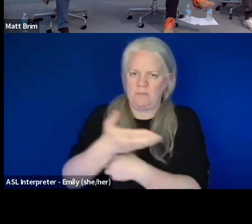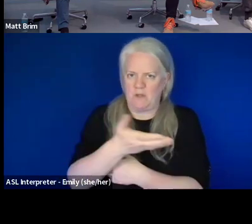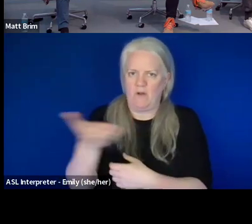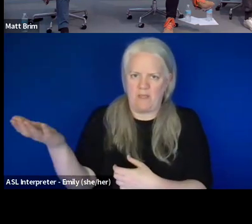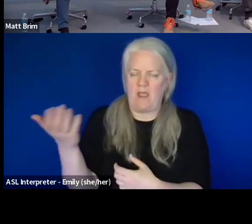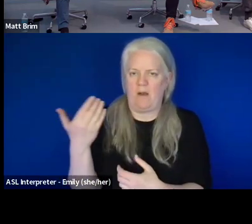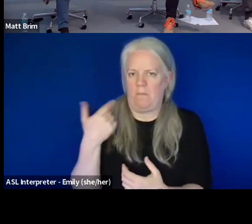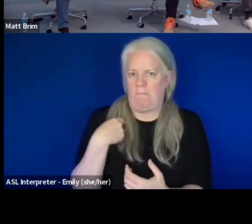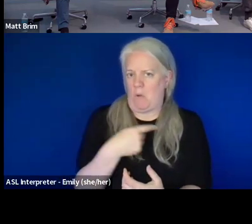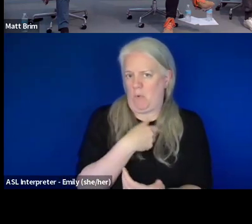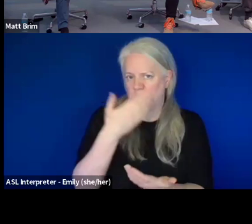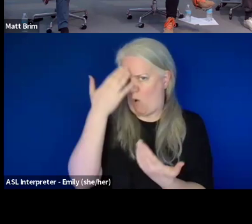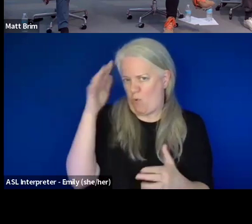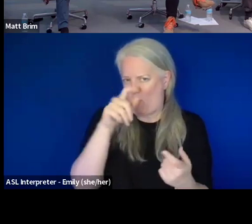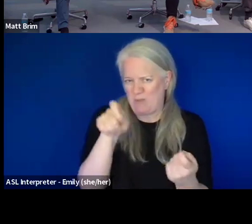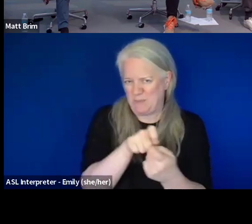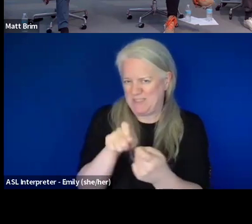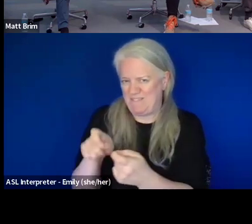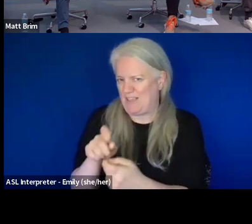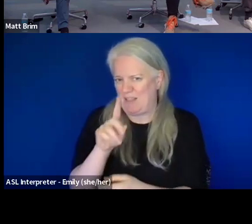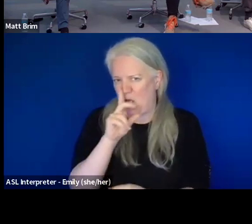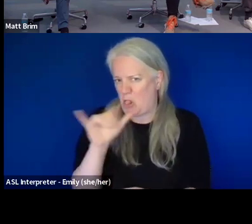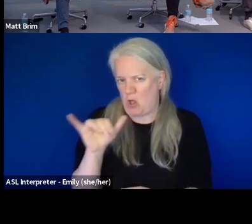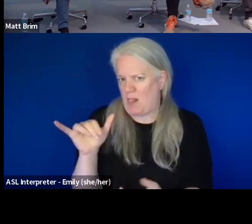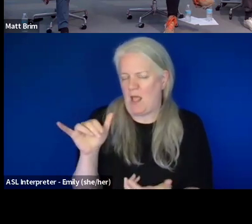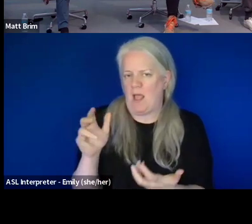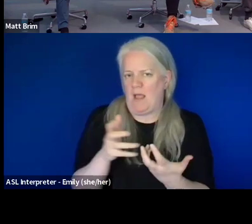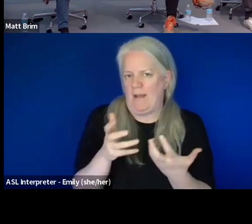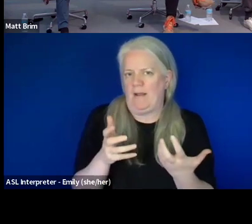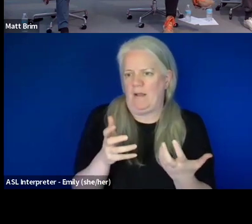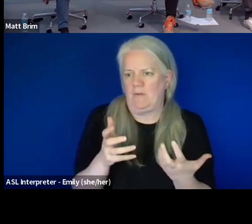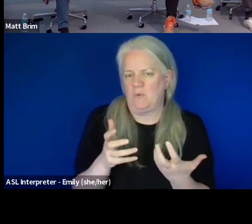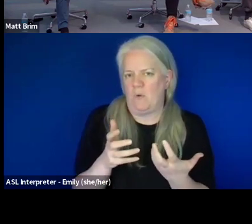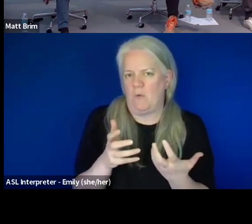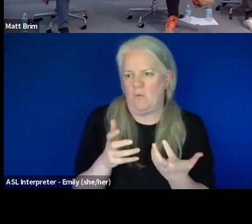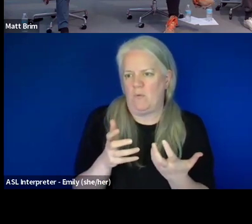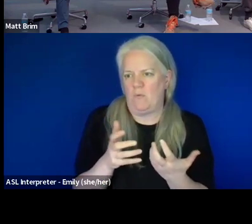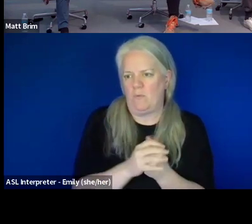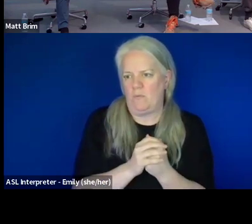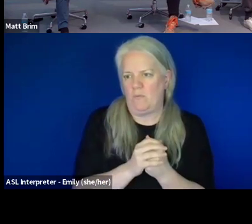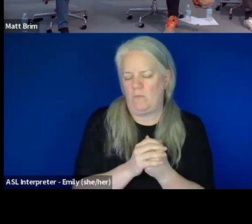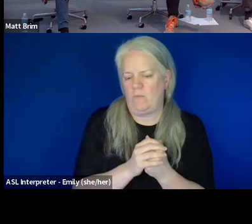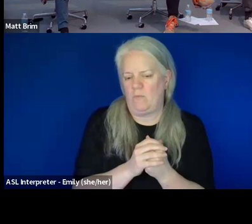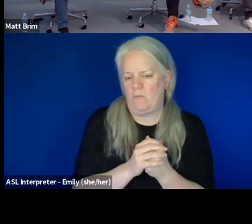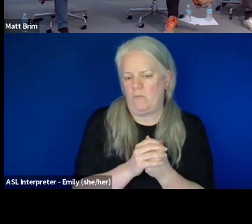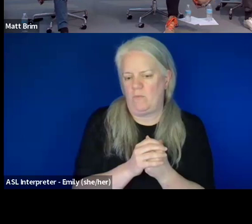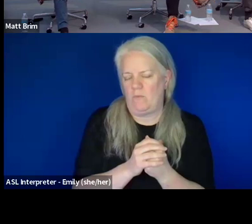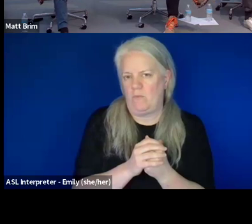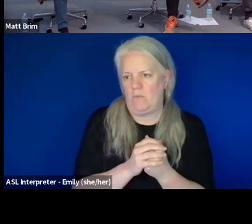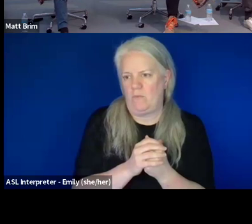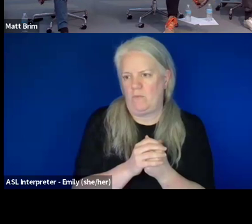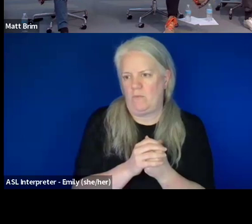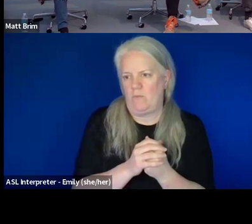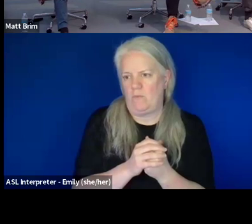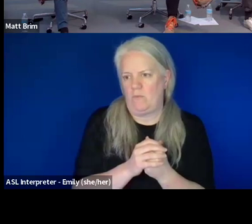know what they are specifically and how much is it implicating, right? Speaking from public health,